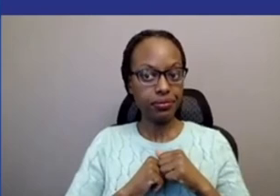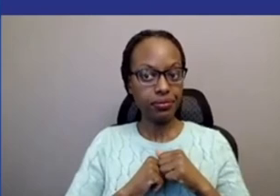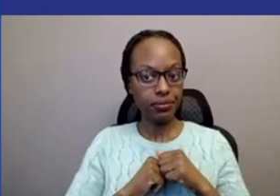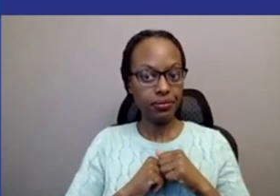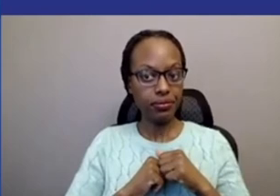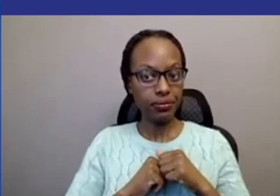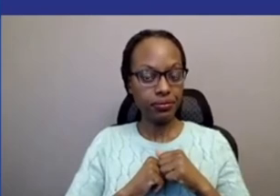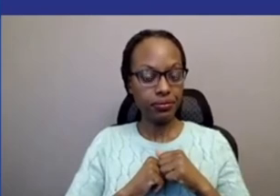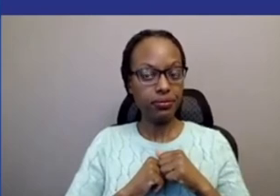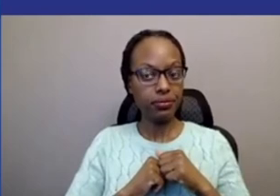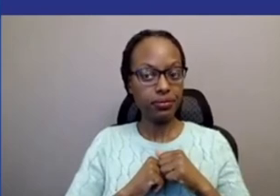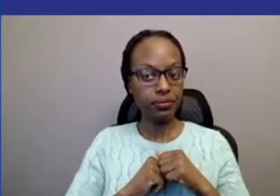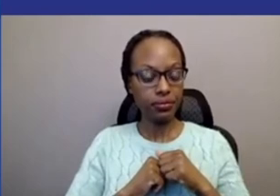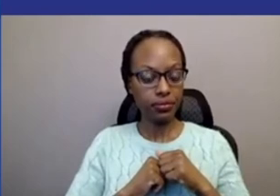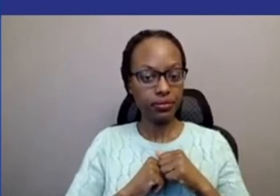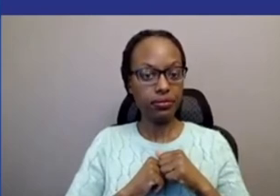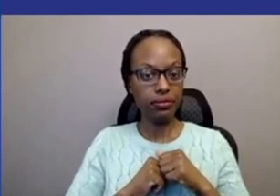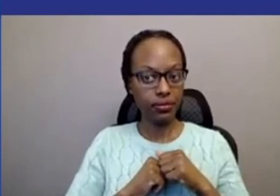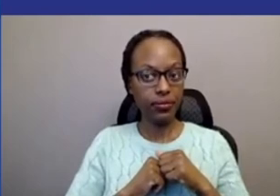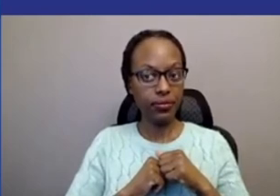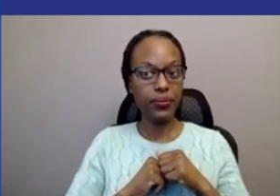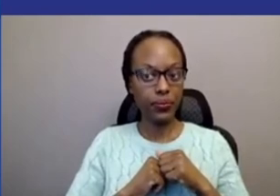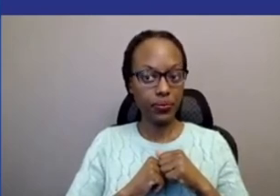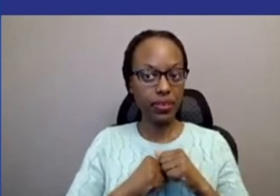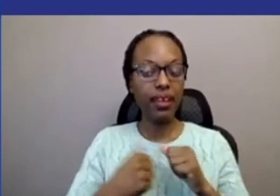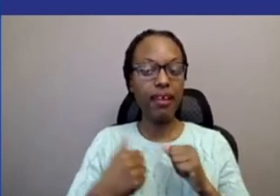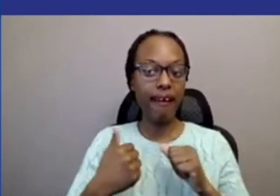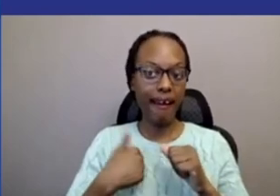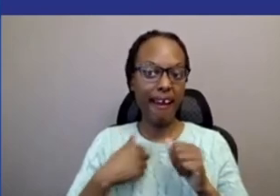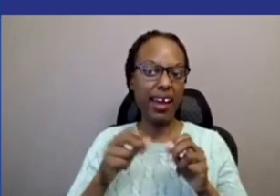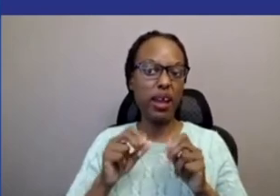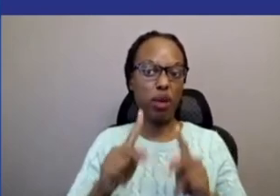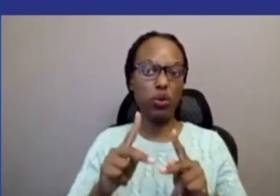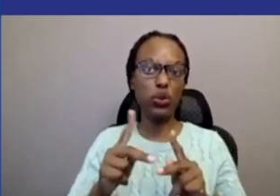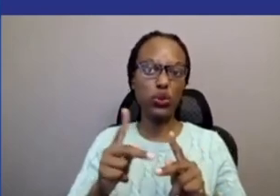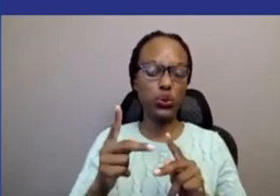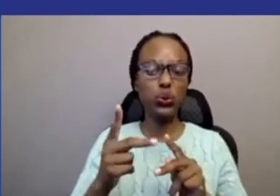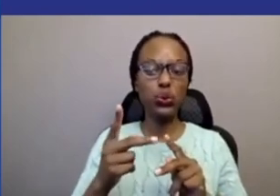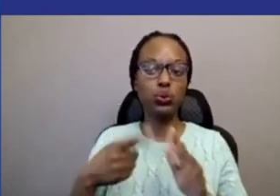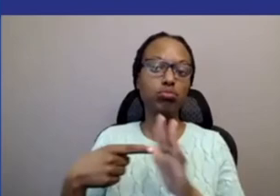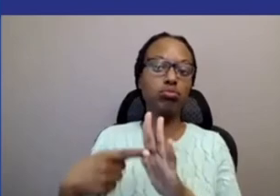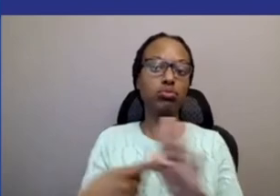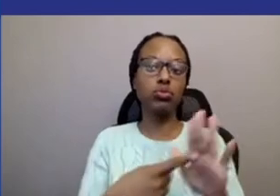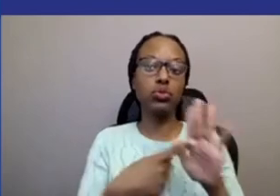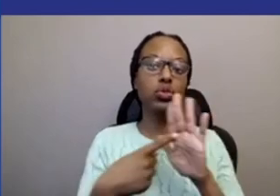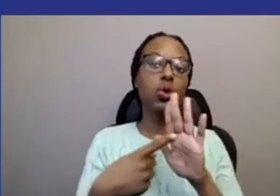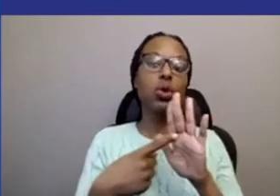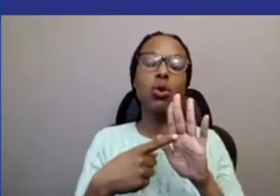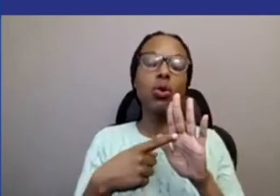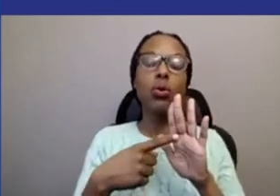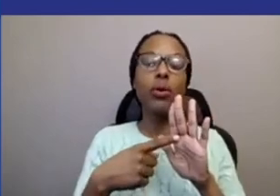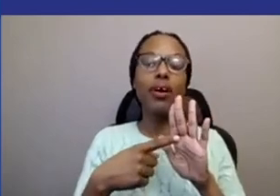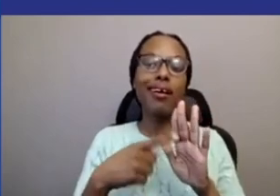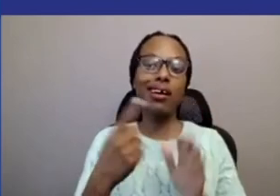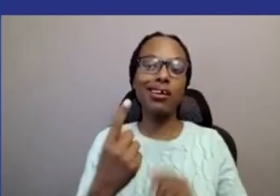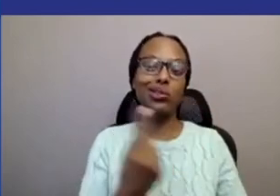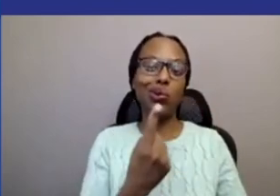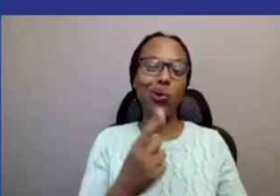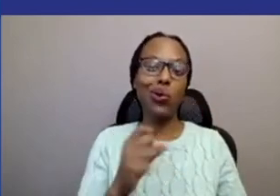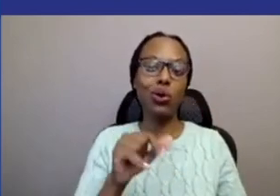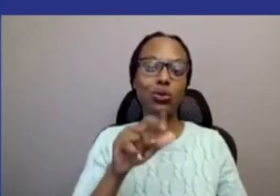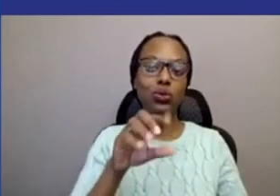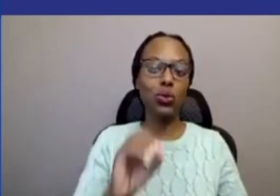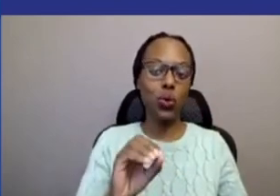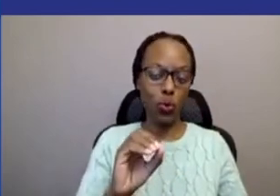I had the opportunity to be able to debut a solo show that now is incorporating dancers, and it's called the